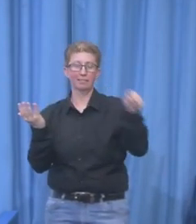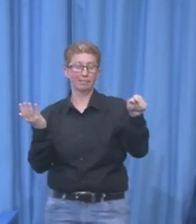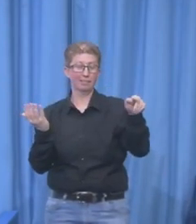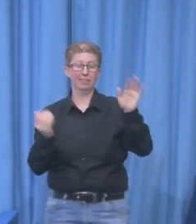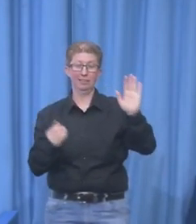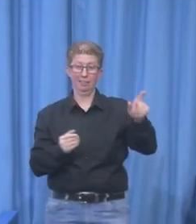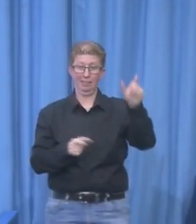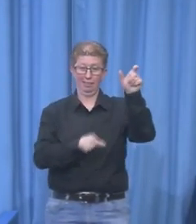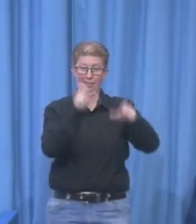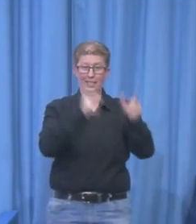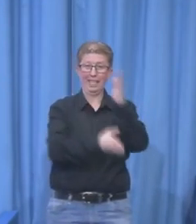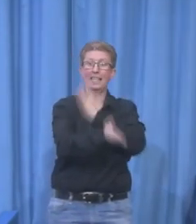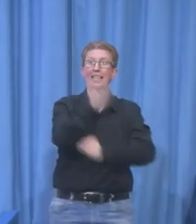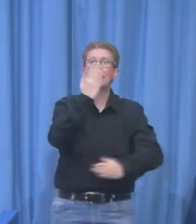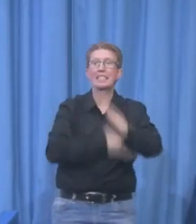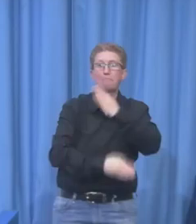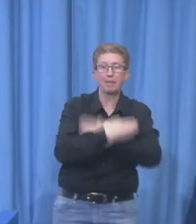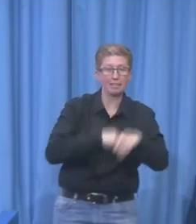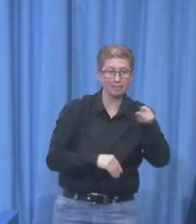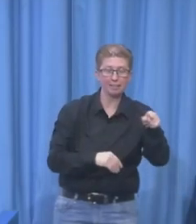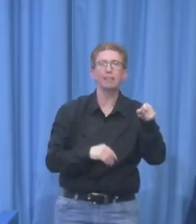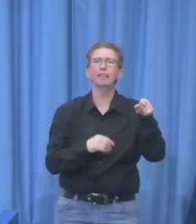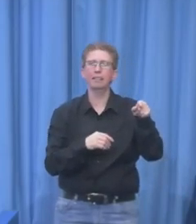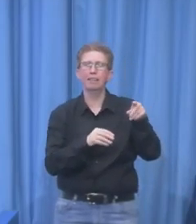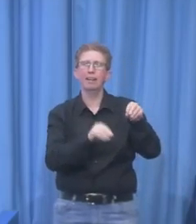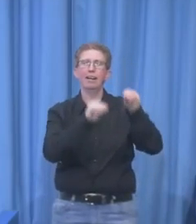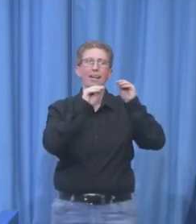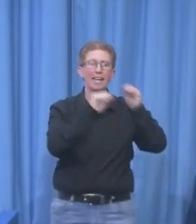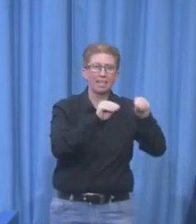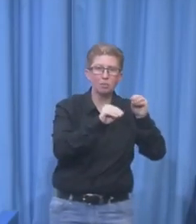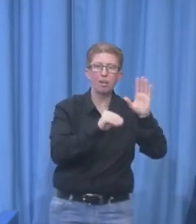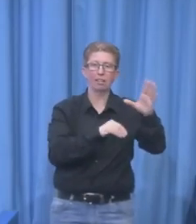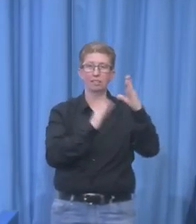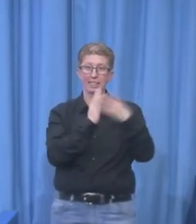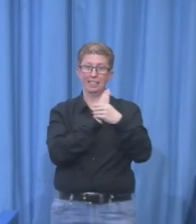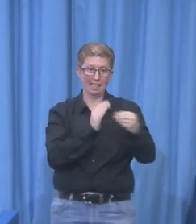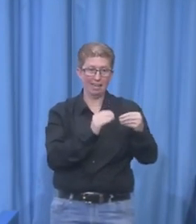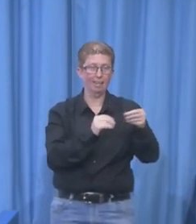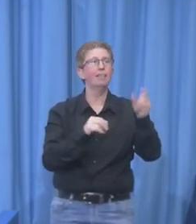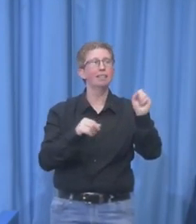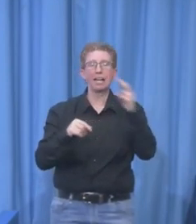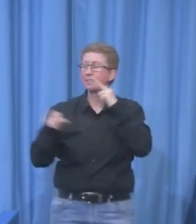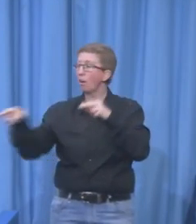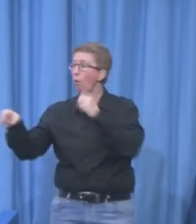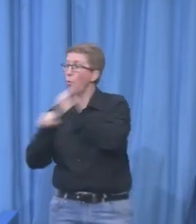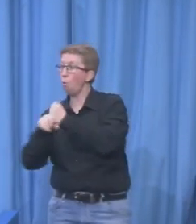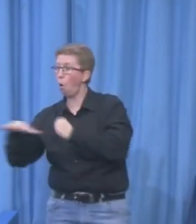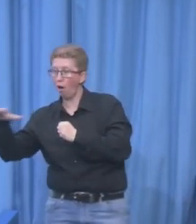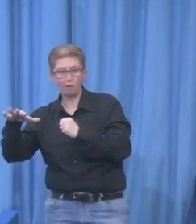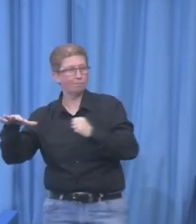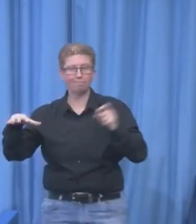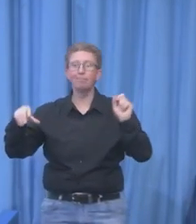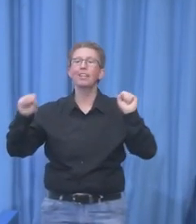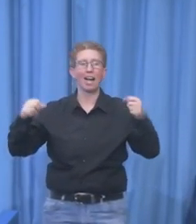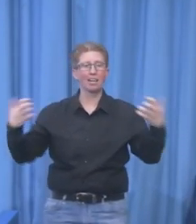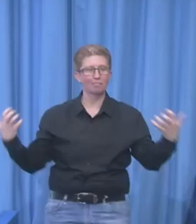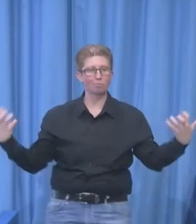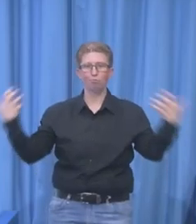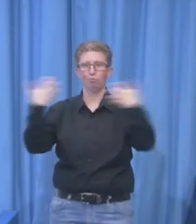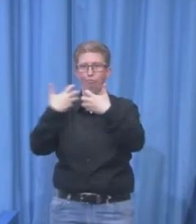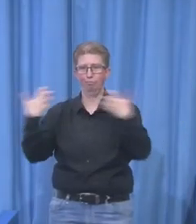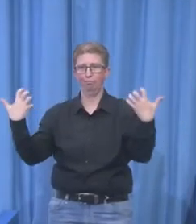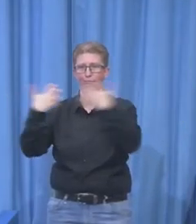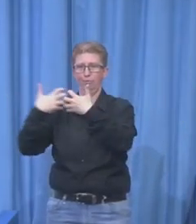In general, we follow four things, and Peter talked about each one of these. First of all, we focus on young people